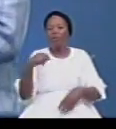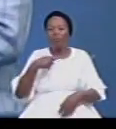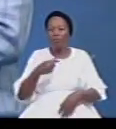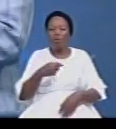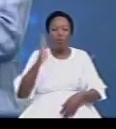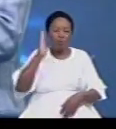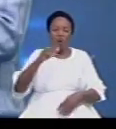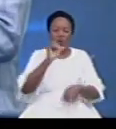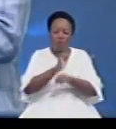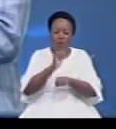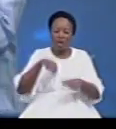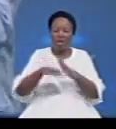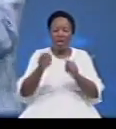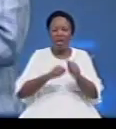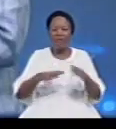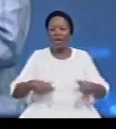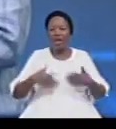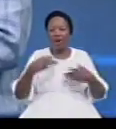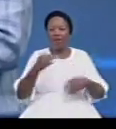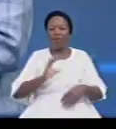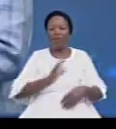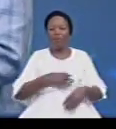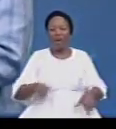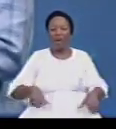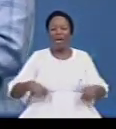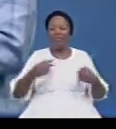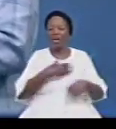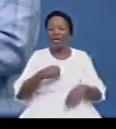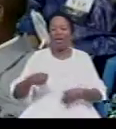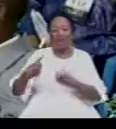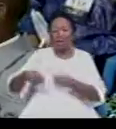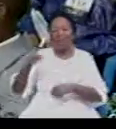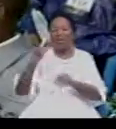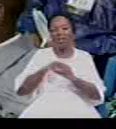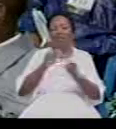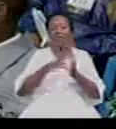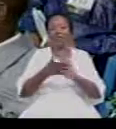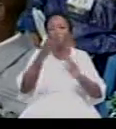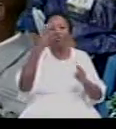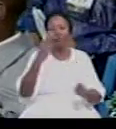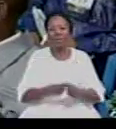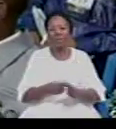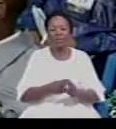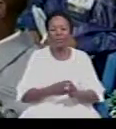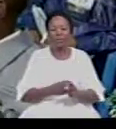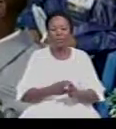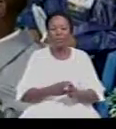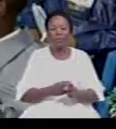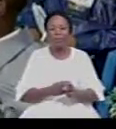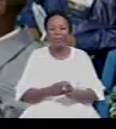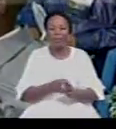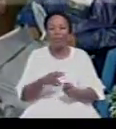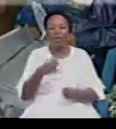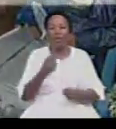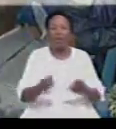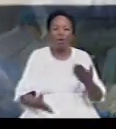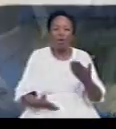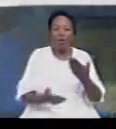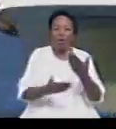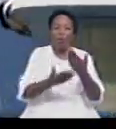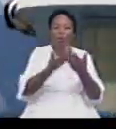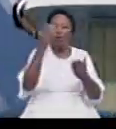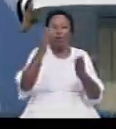every one of our lives and hearts in Jesus' name. The almost